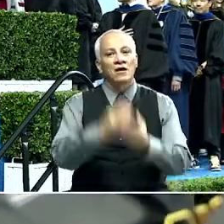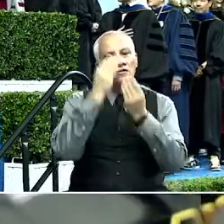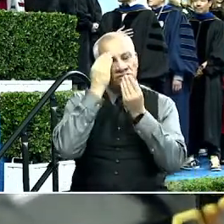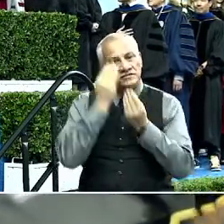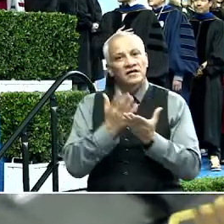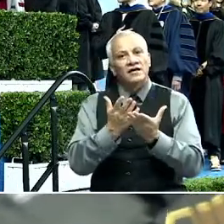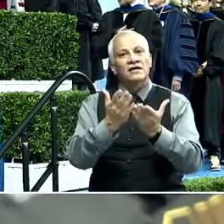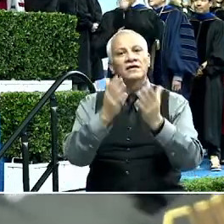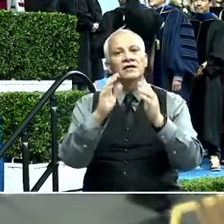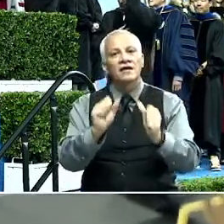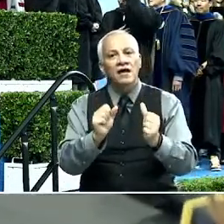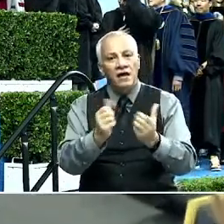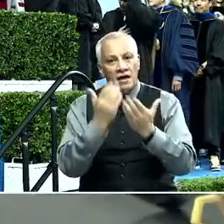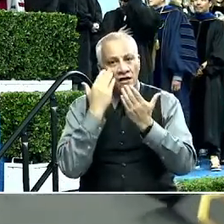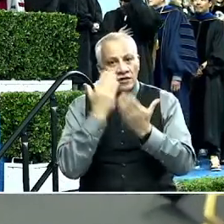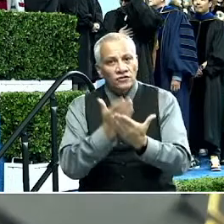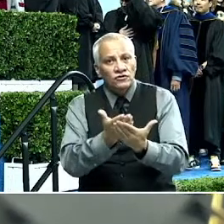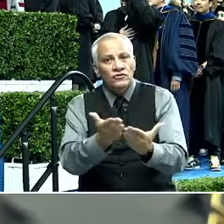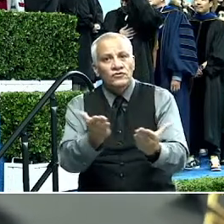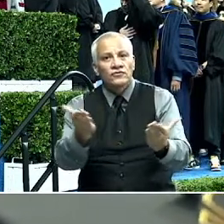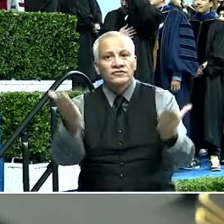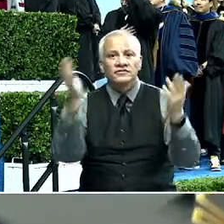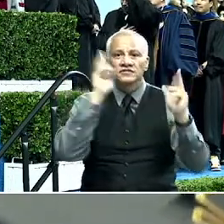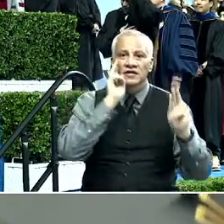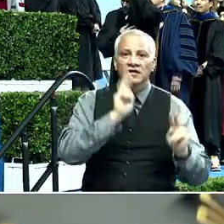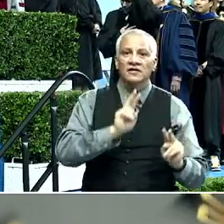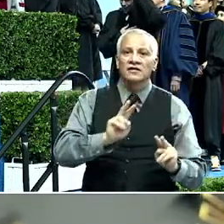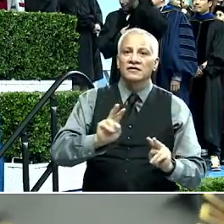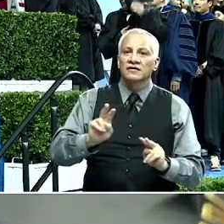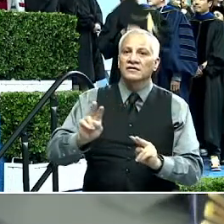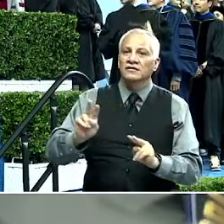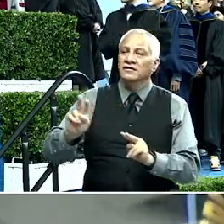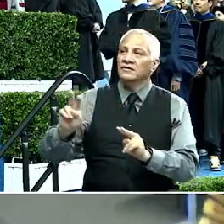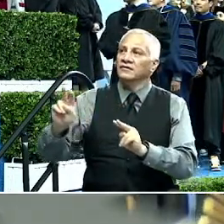Oh, say can you see